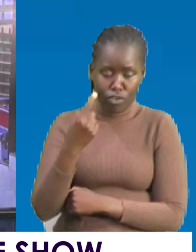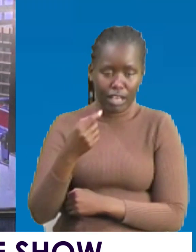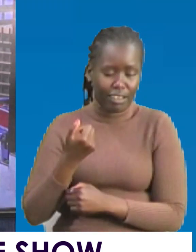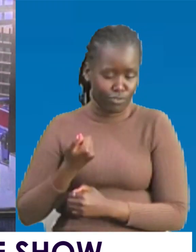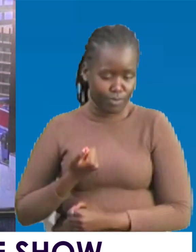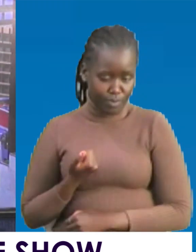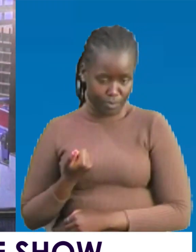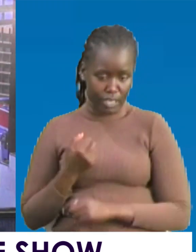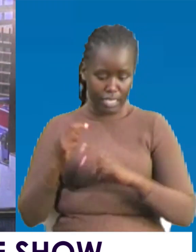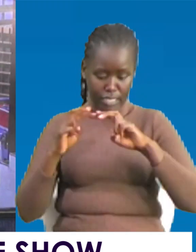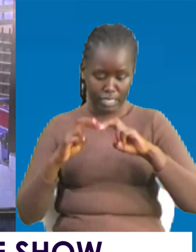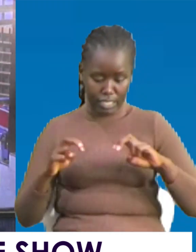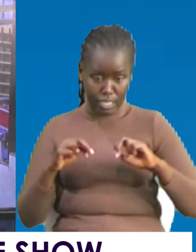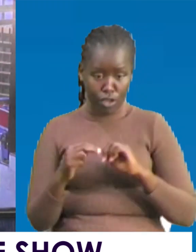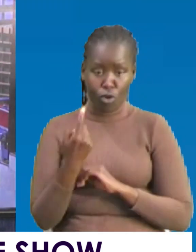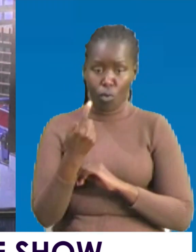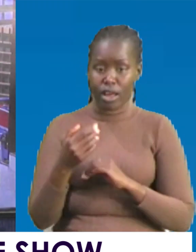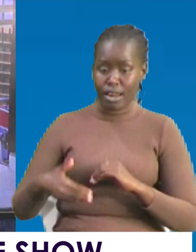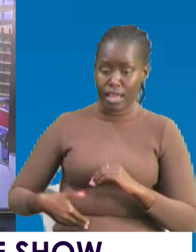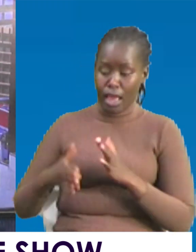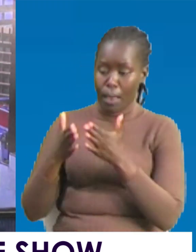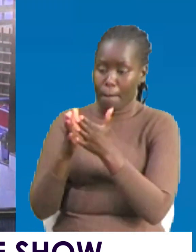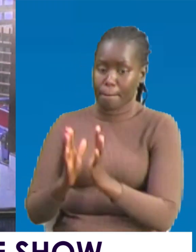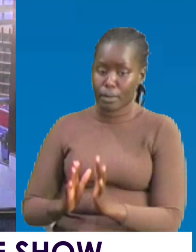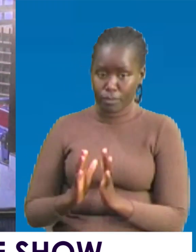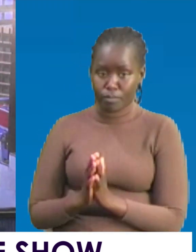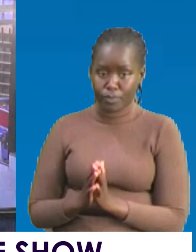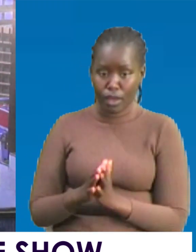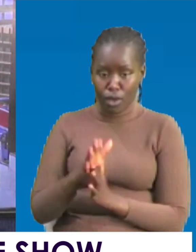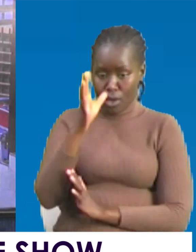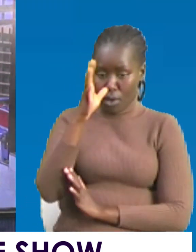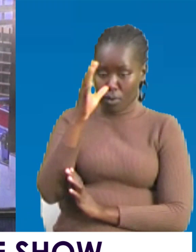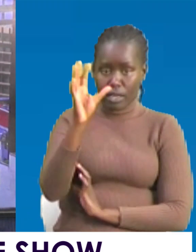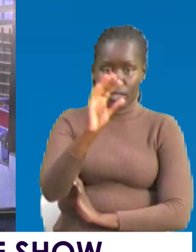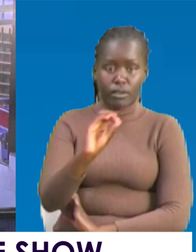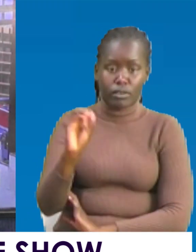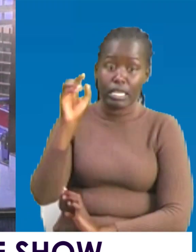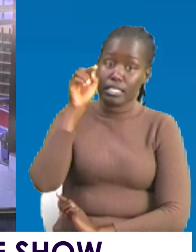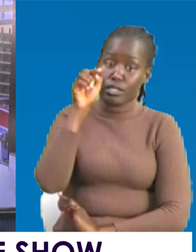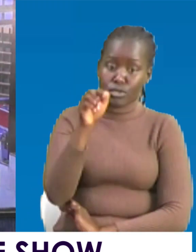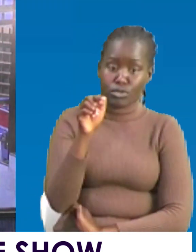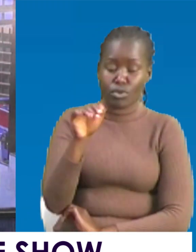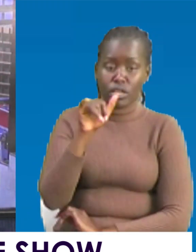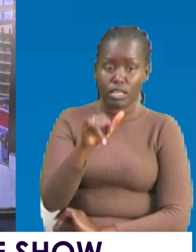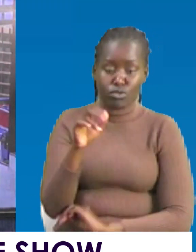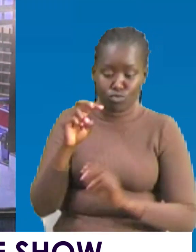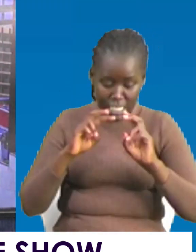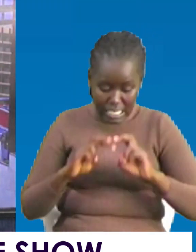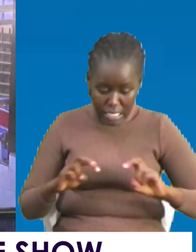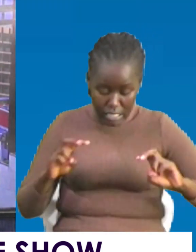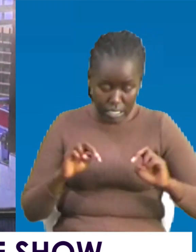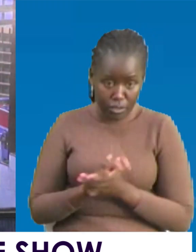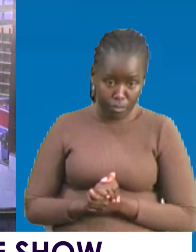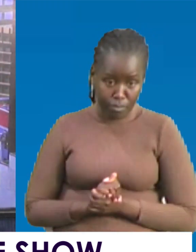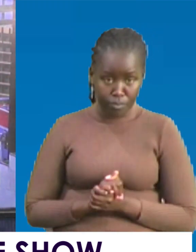of one young person that is being looked for. Don't be cheated. It is you that is being looked for.